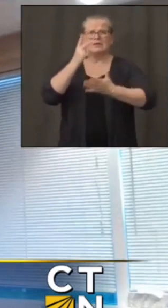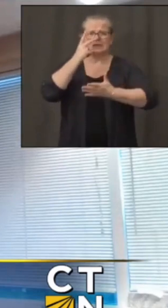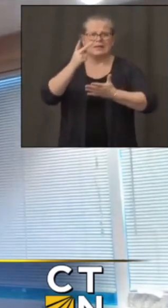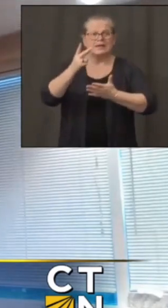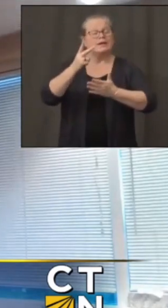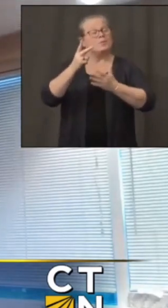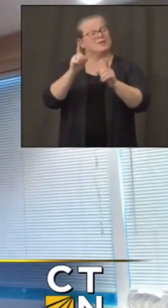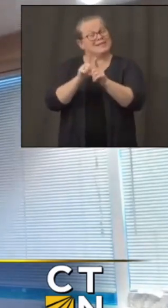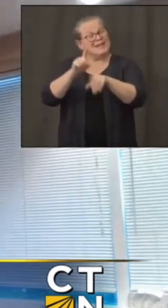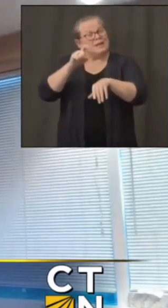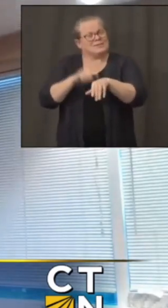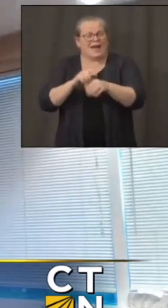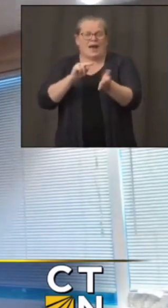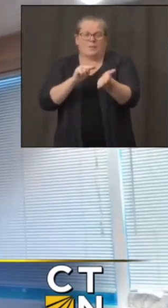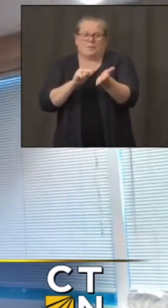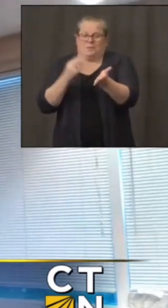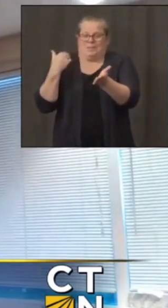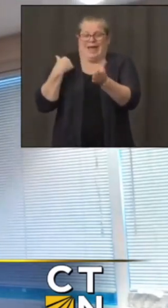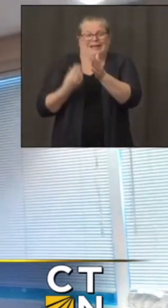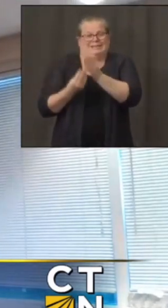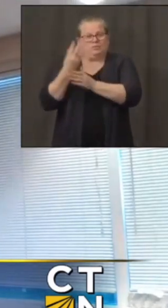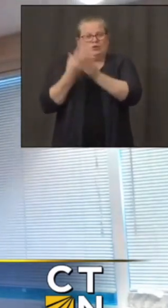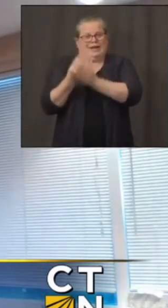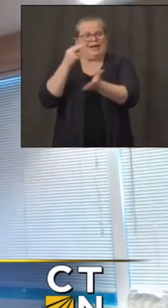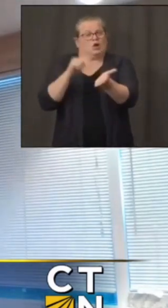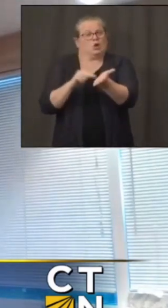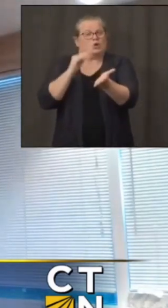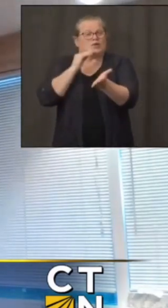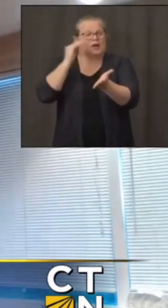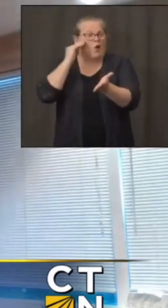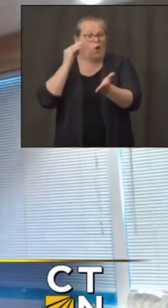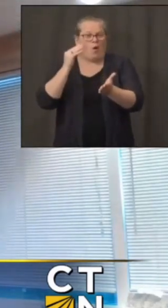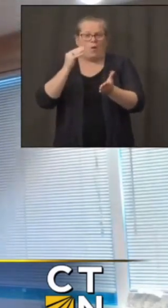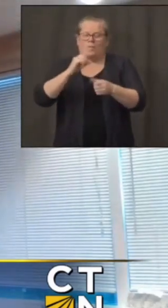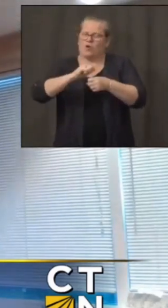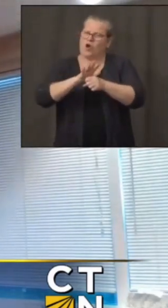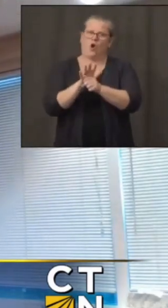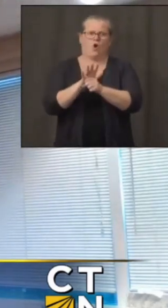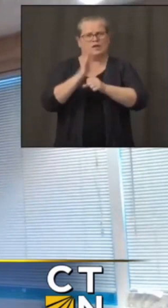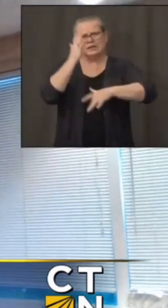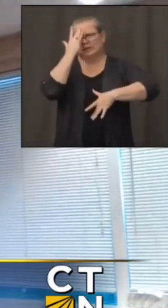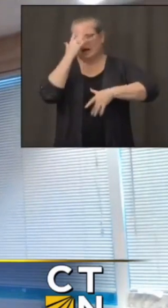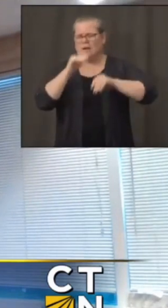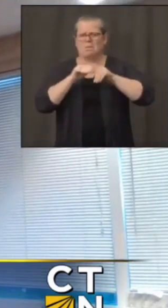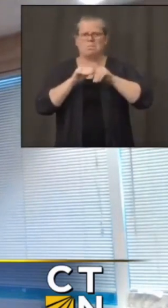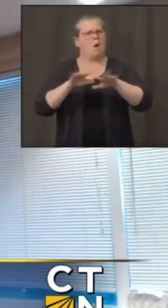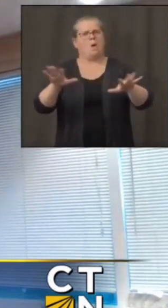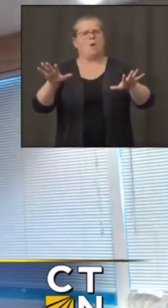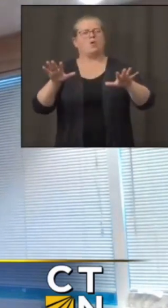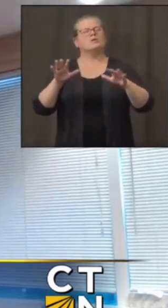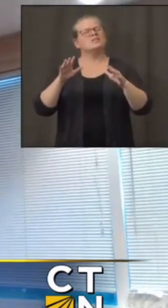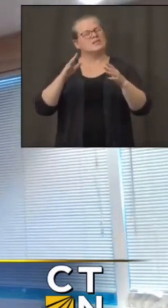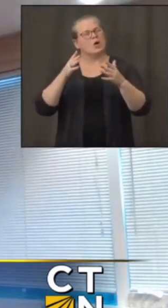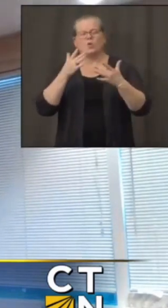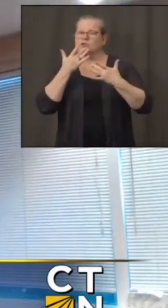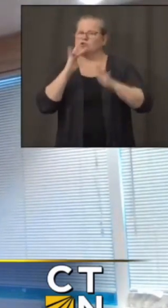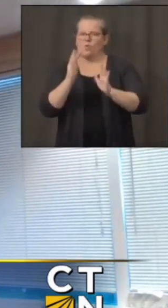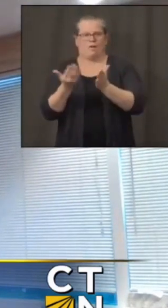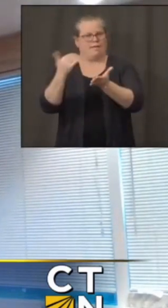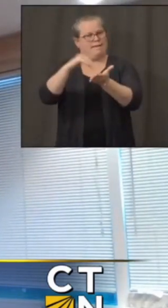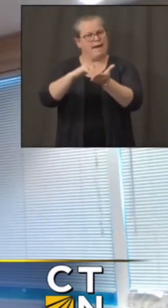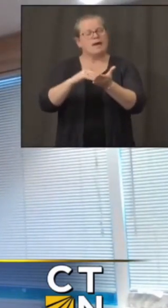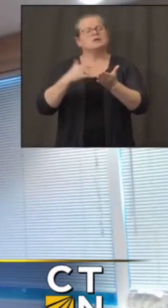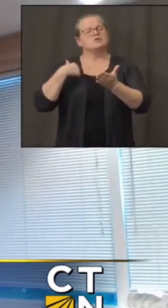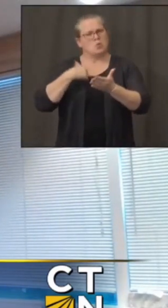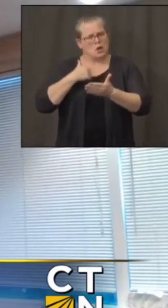COVID infections in nursing facilities. So we're taking it step by step. We think that this will address a significant number